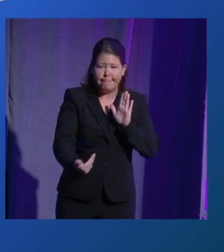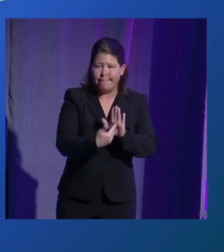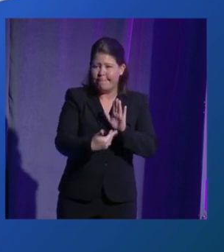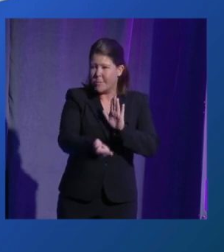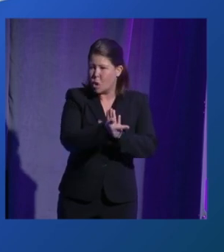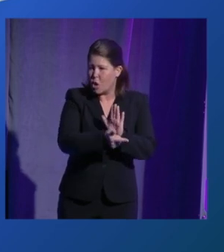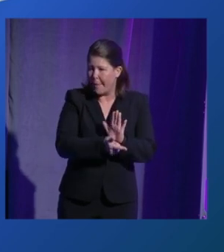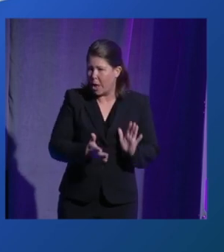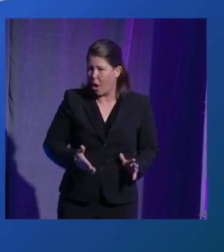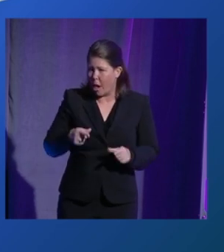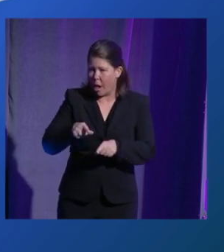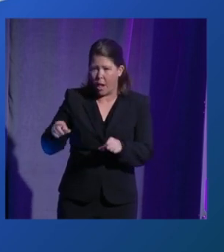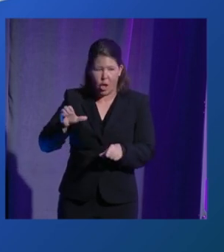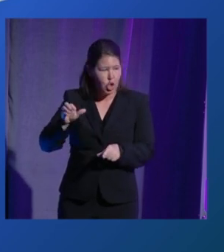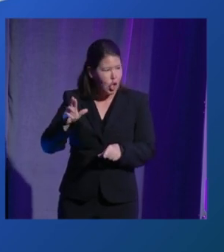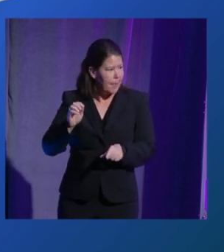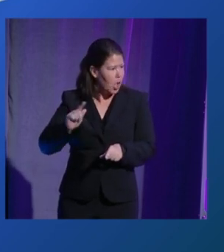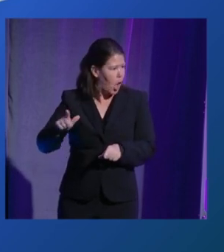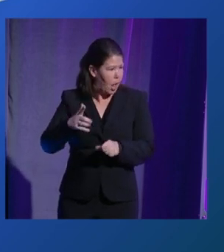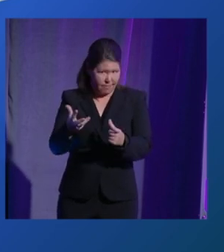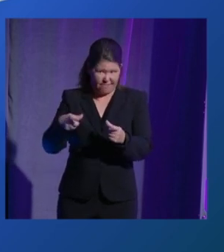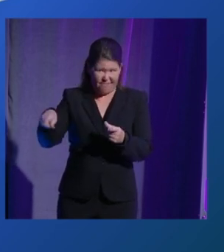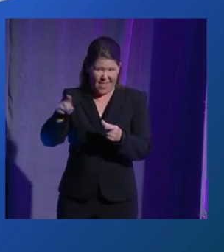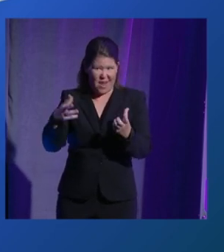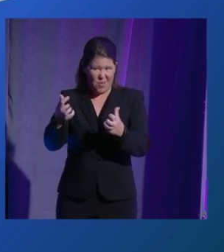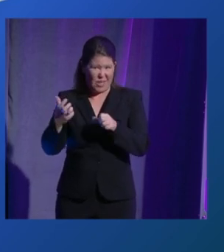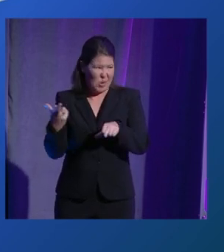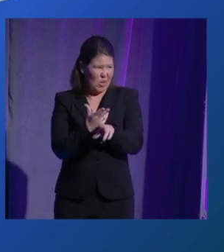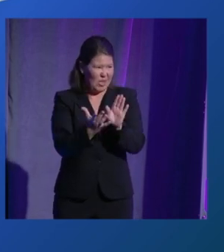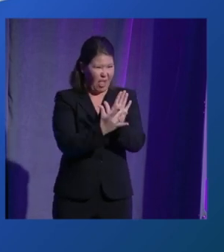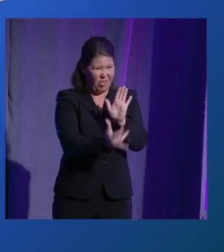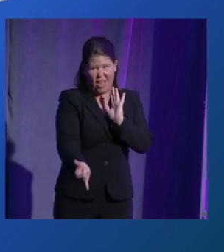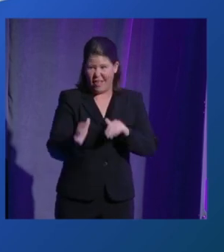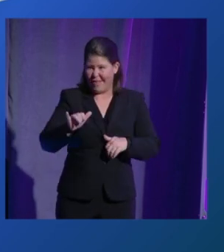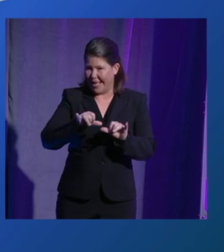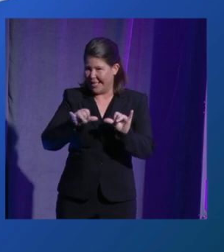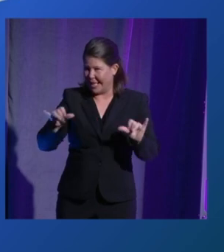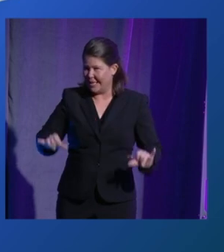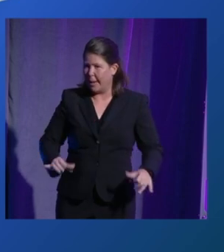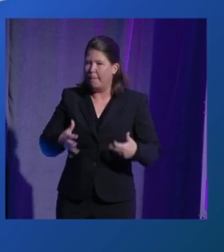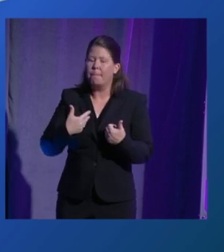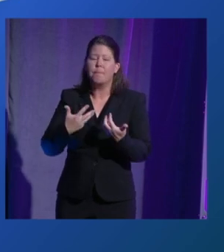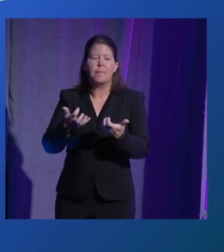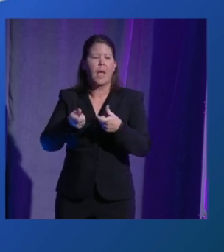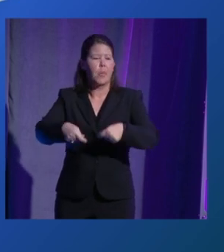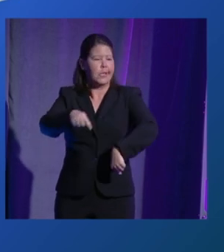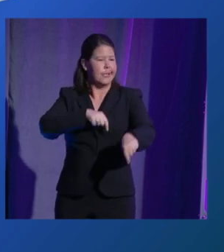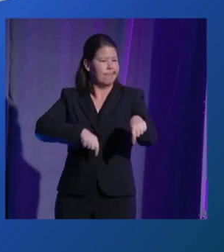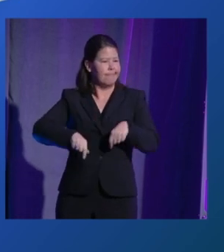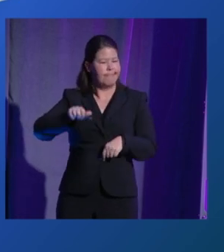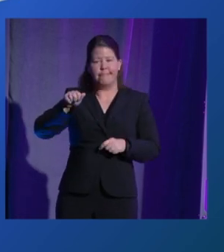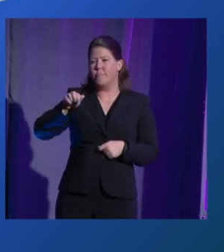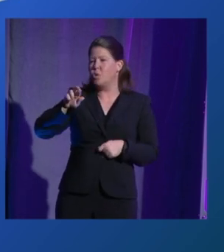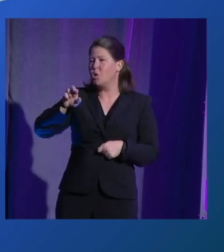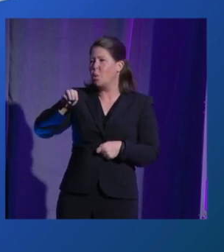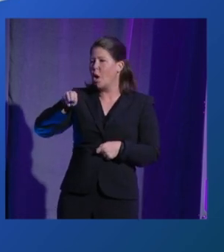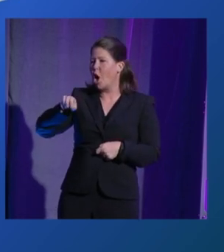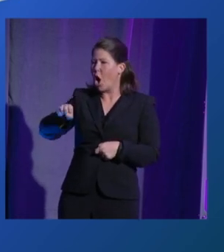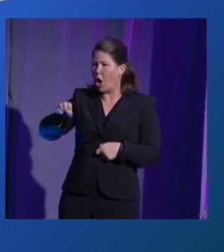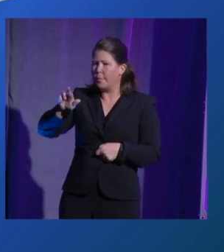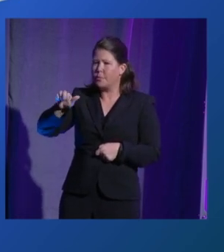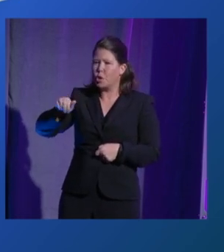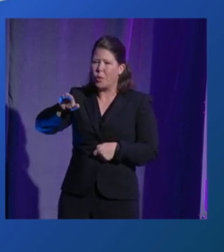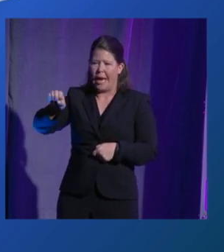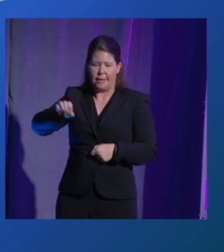let's go to back to the other side at a different arms race and this is something that I don't know if our audience has considered but I think it's important to remember that AI for